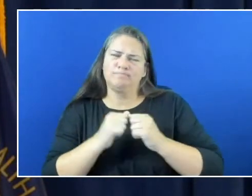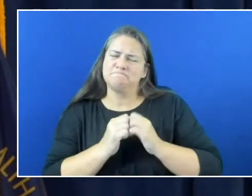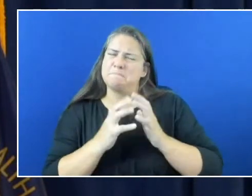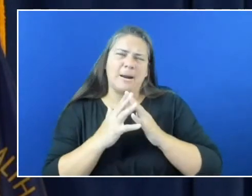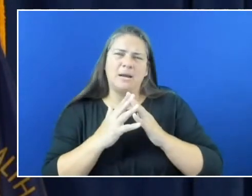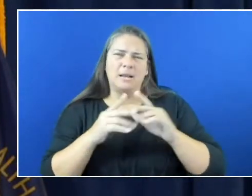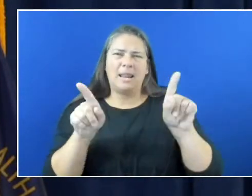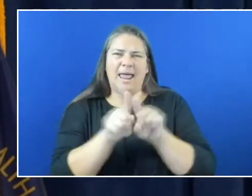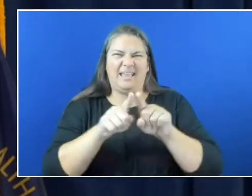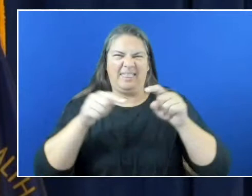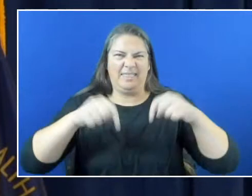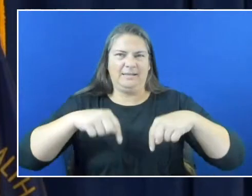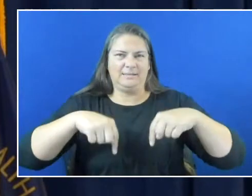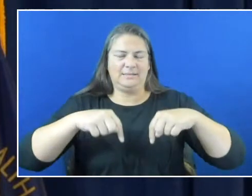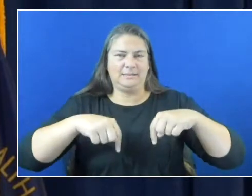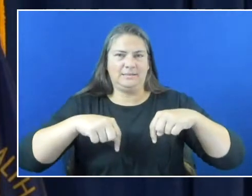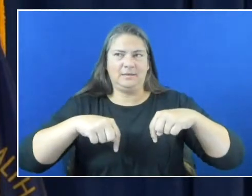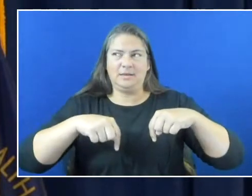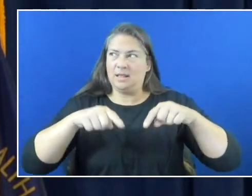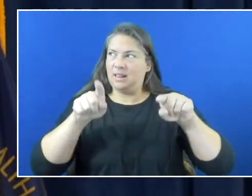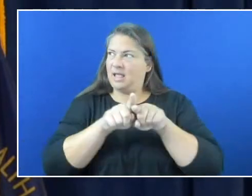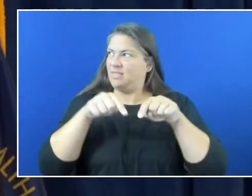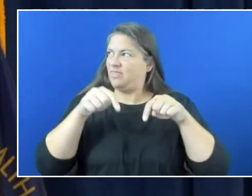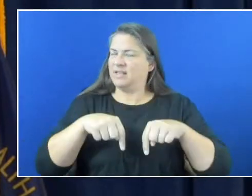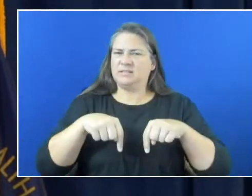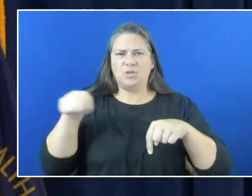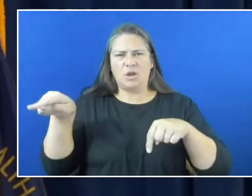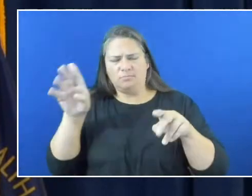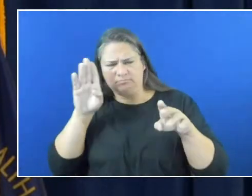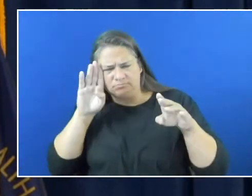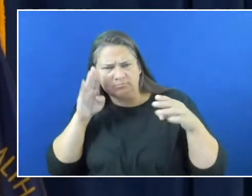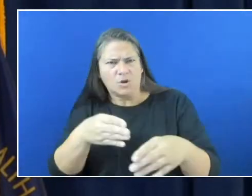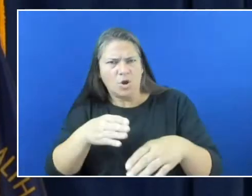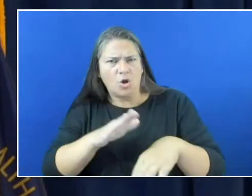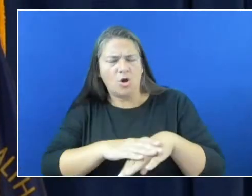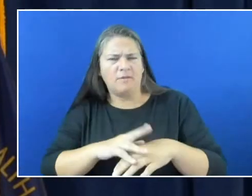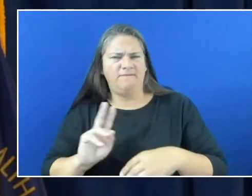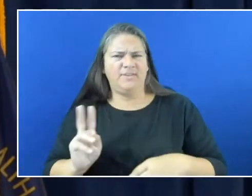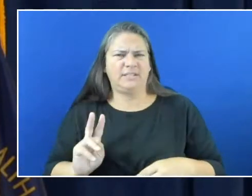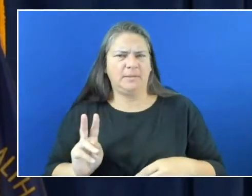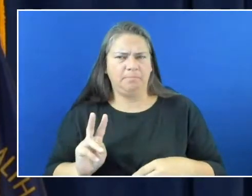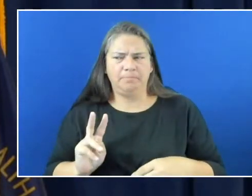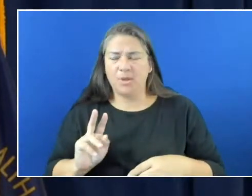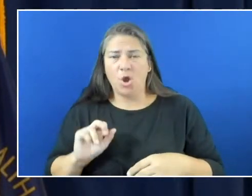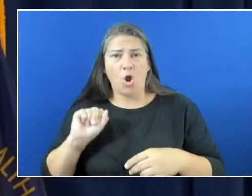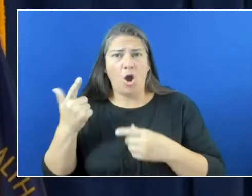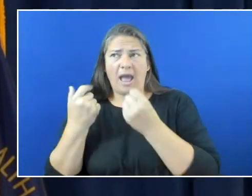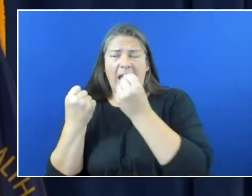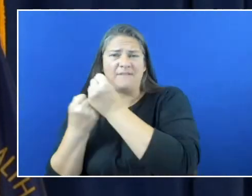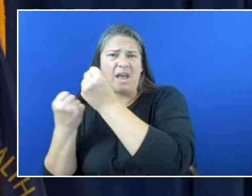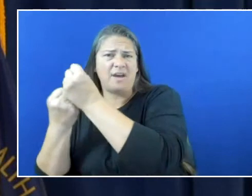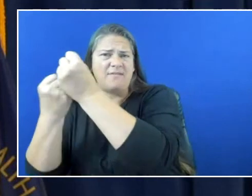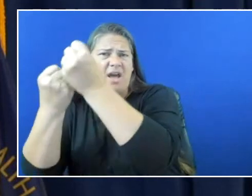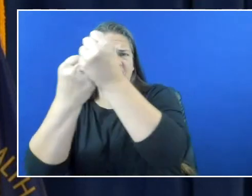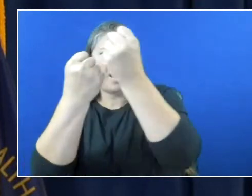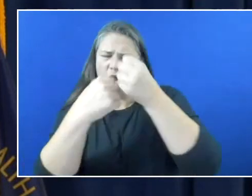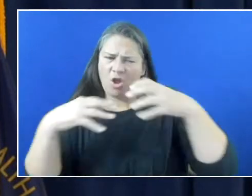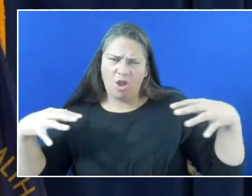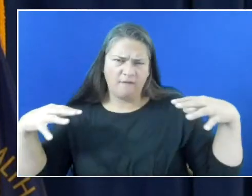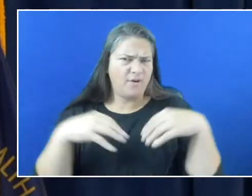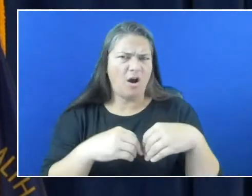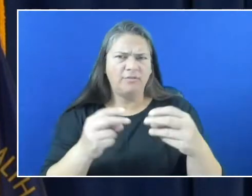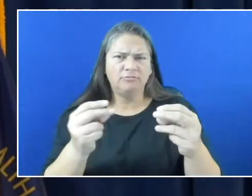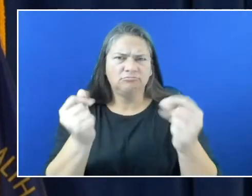the cooperation that is victim-centered, that has all the advocates involved from the start. So I think this is